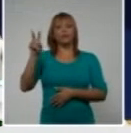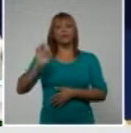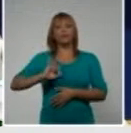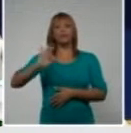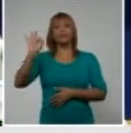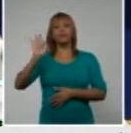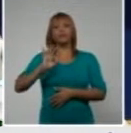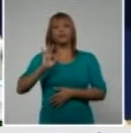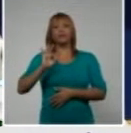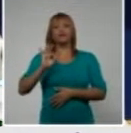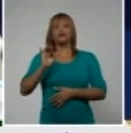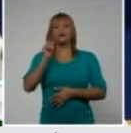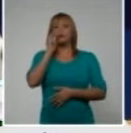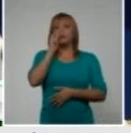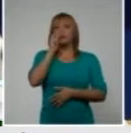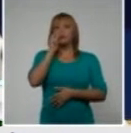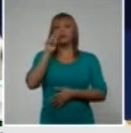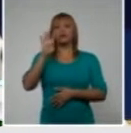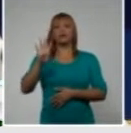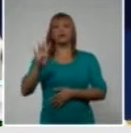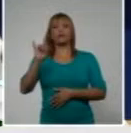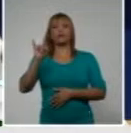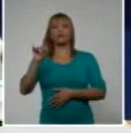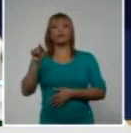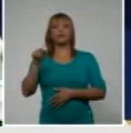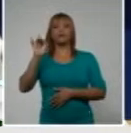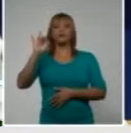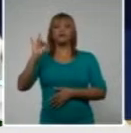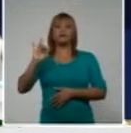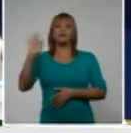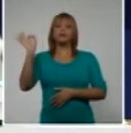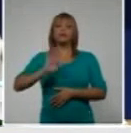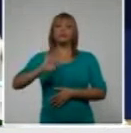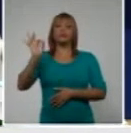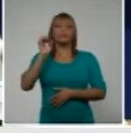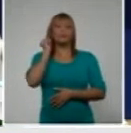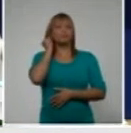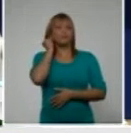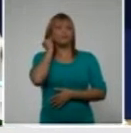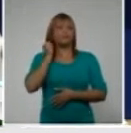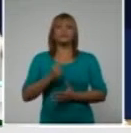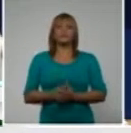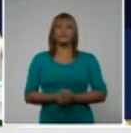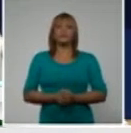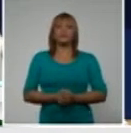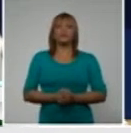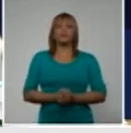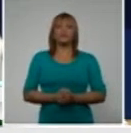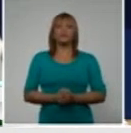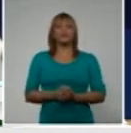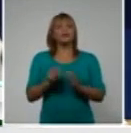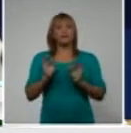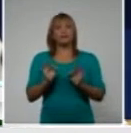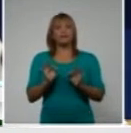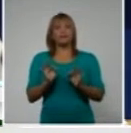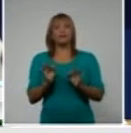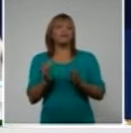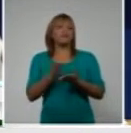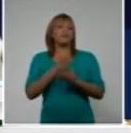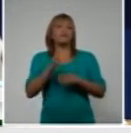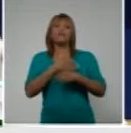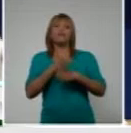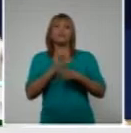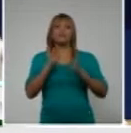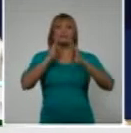the 91.6%, are discharged from hospital due to the favorable evolution. 23